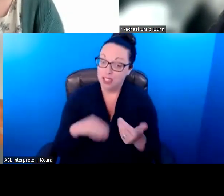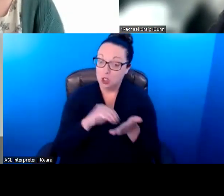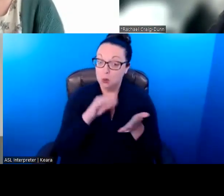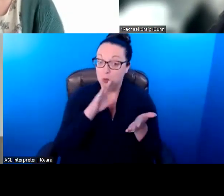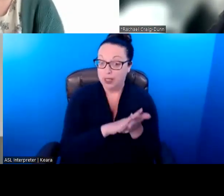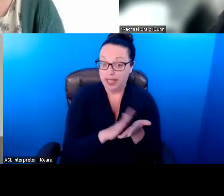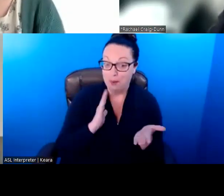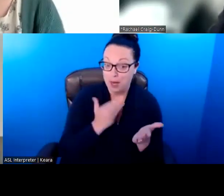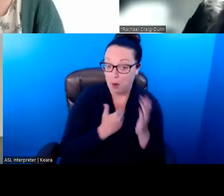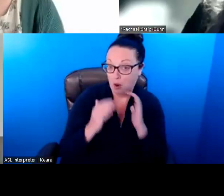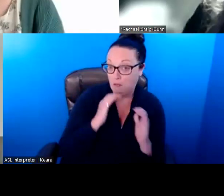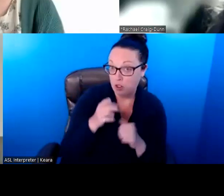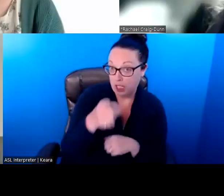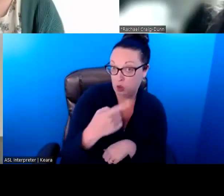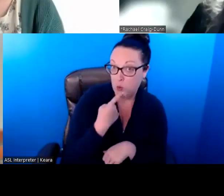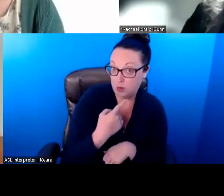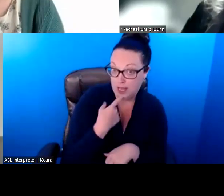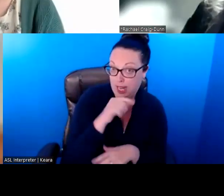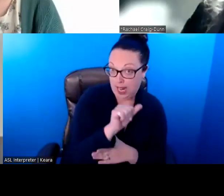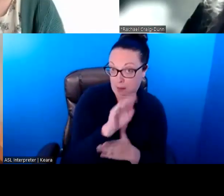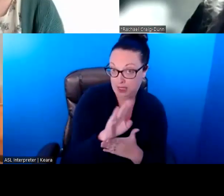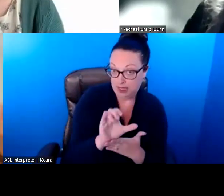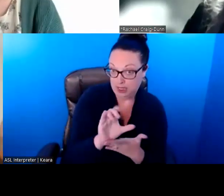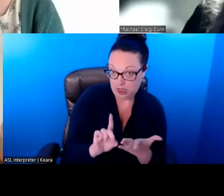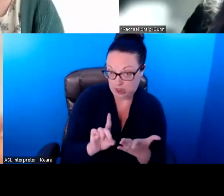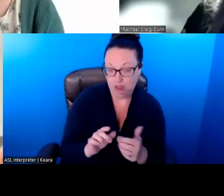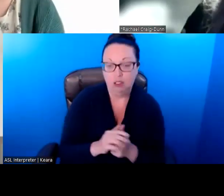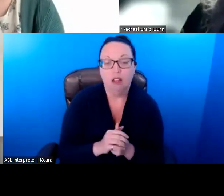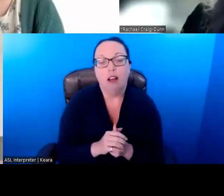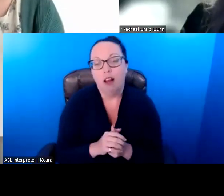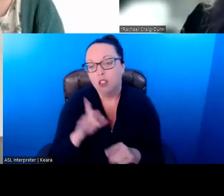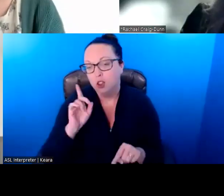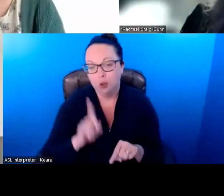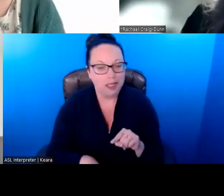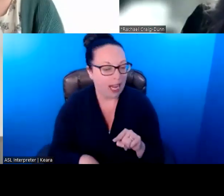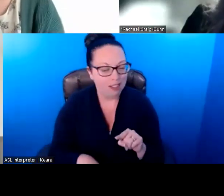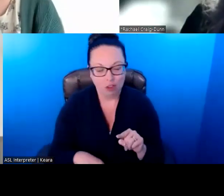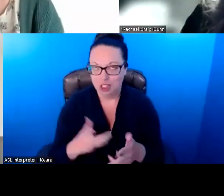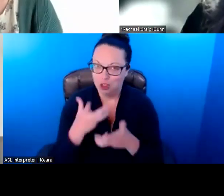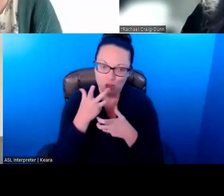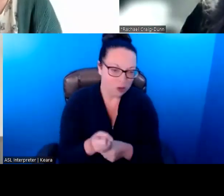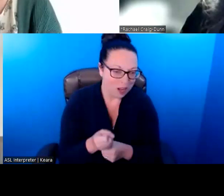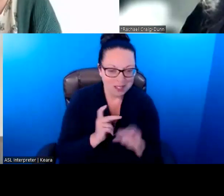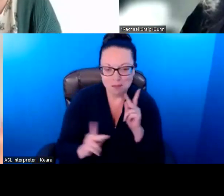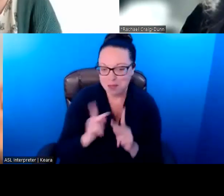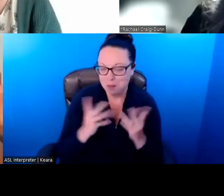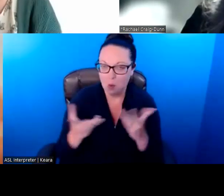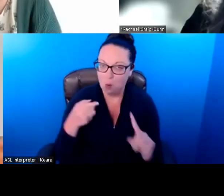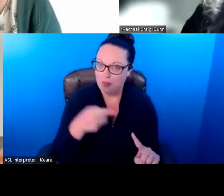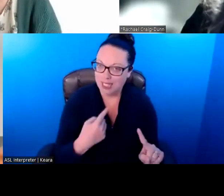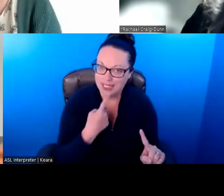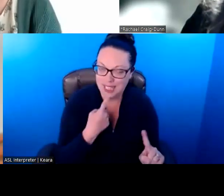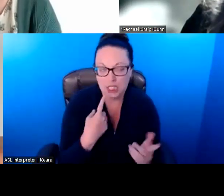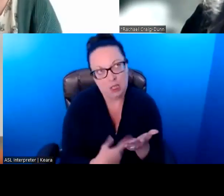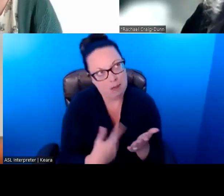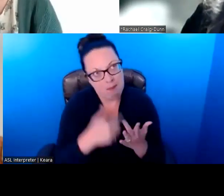that you're going to do A, B, C, D. You cannot, and I'm sorry, you cannot take people at their face value. Sometimes they forget they